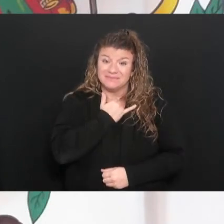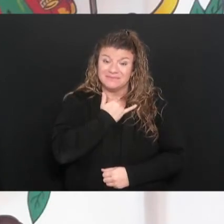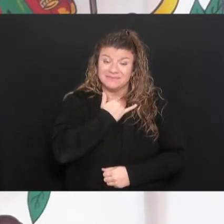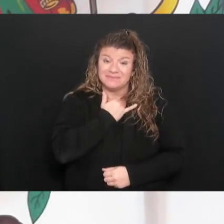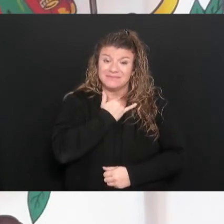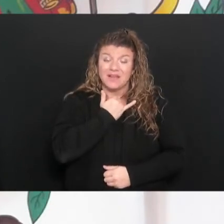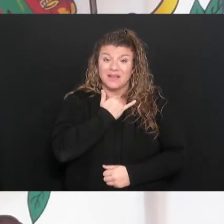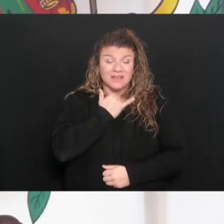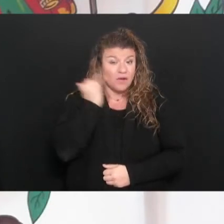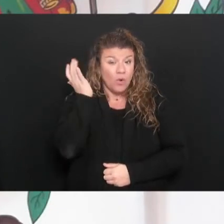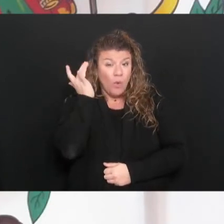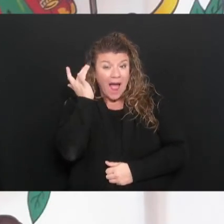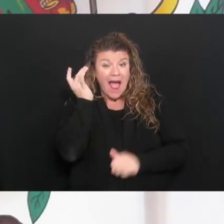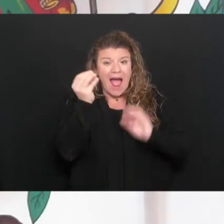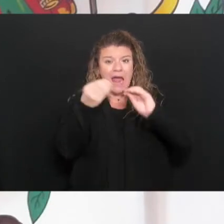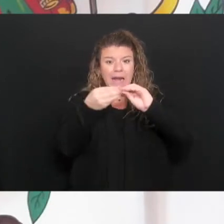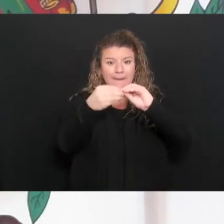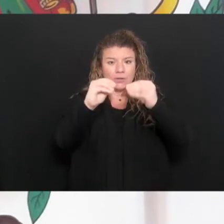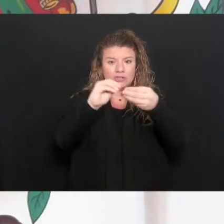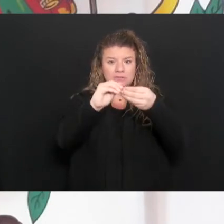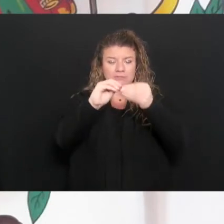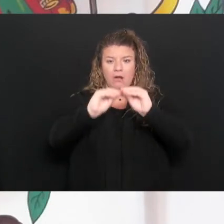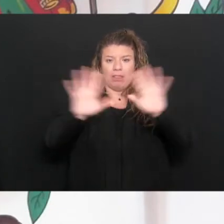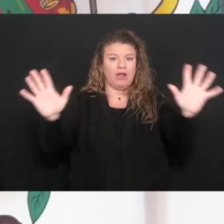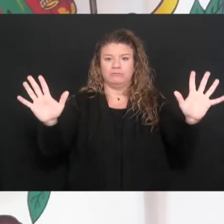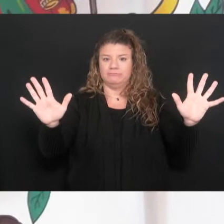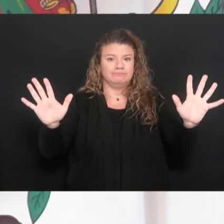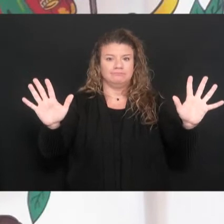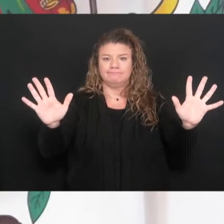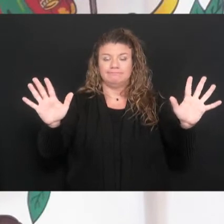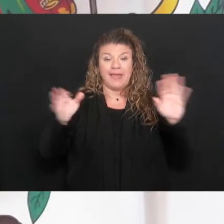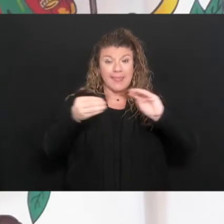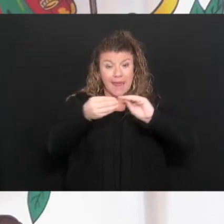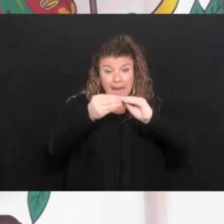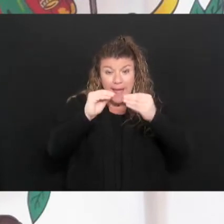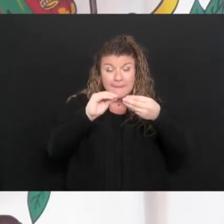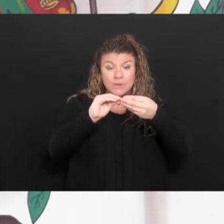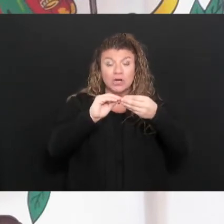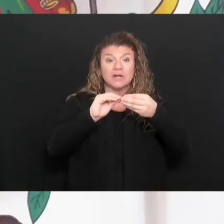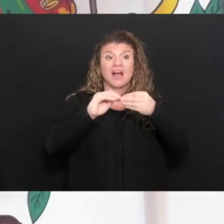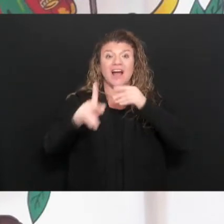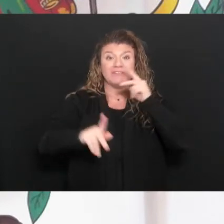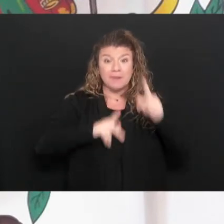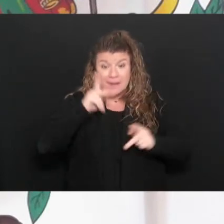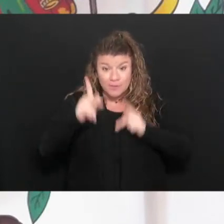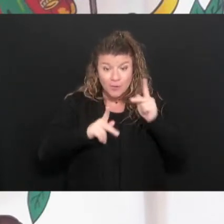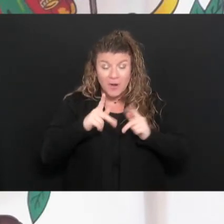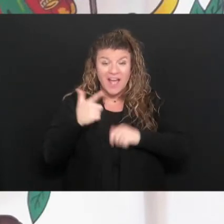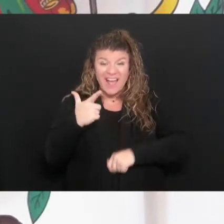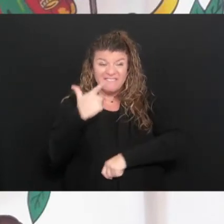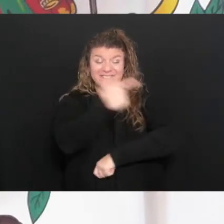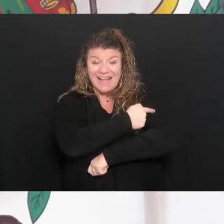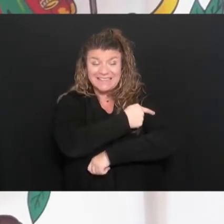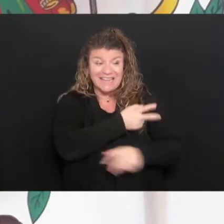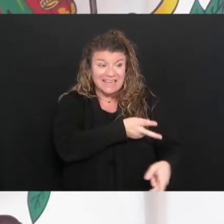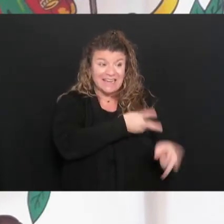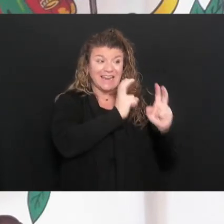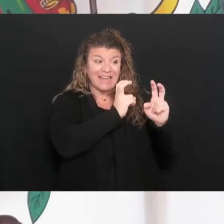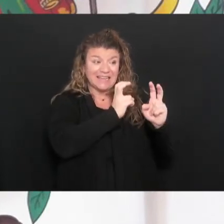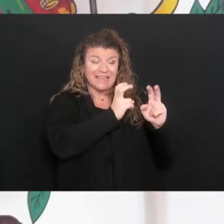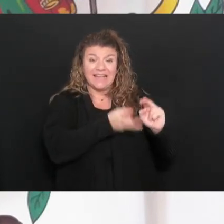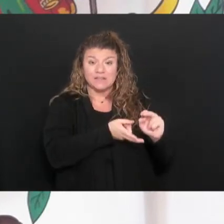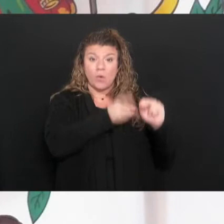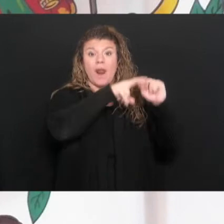numbers tell us wholeheartedly that the number of vaccinated people in the hospitals are going